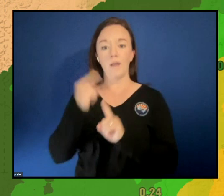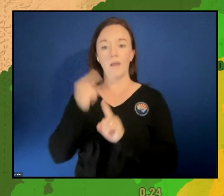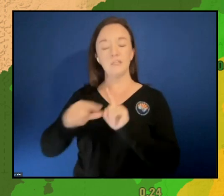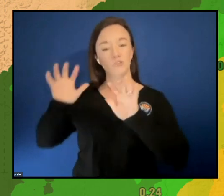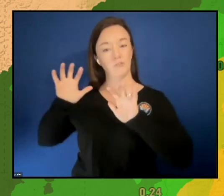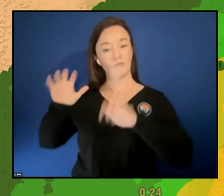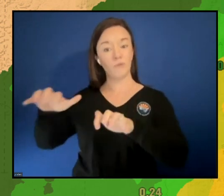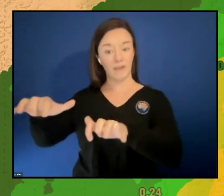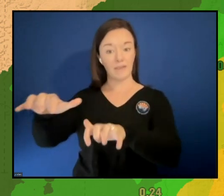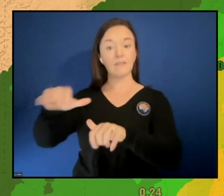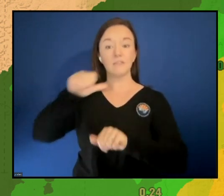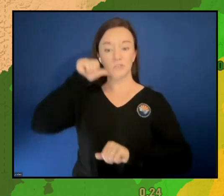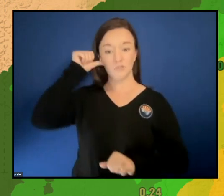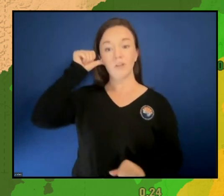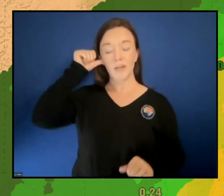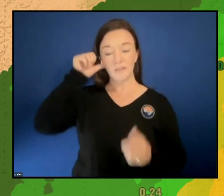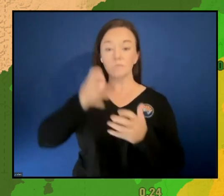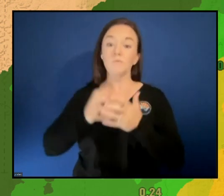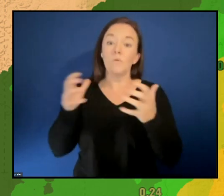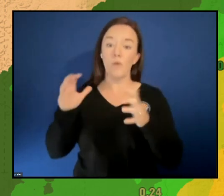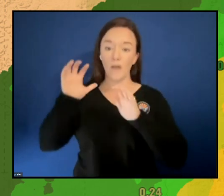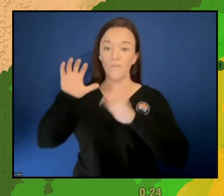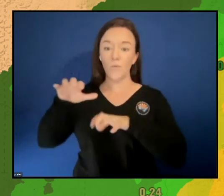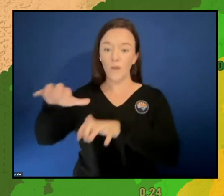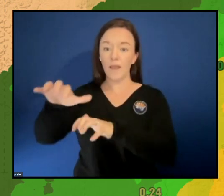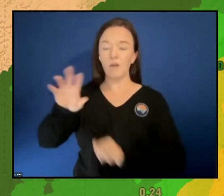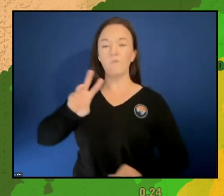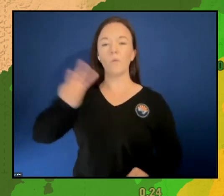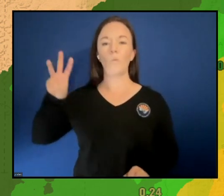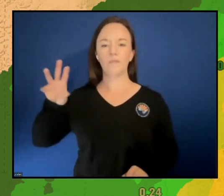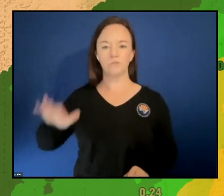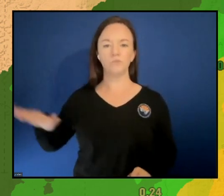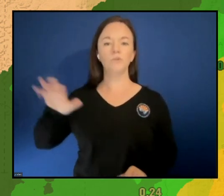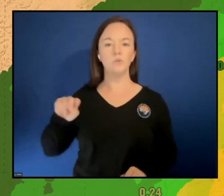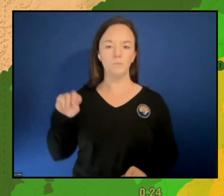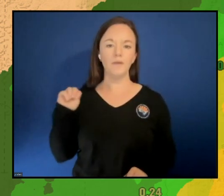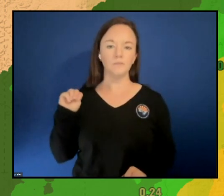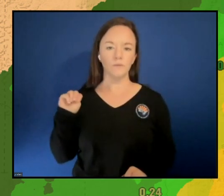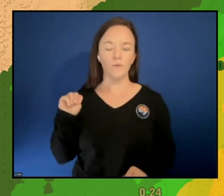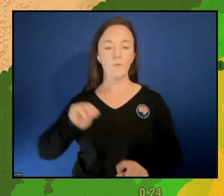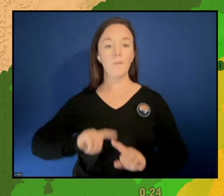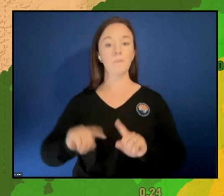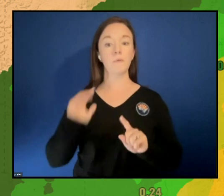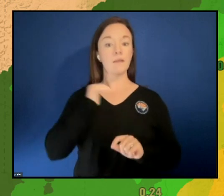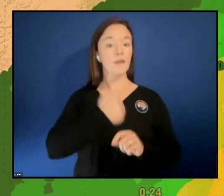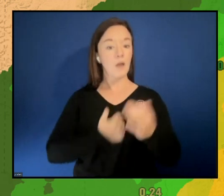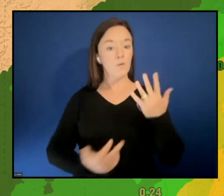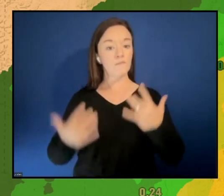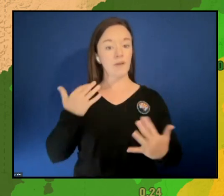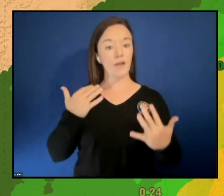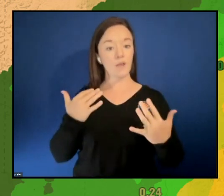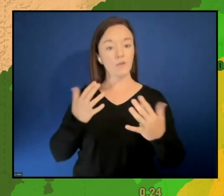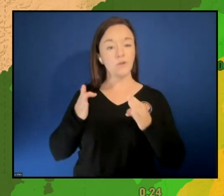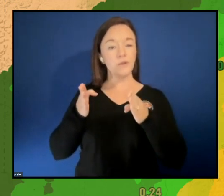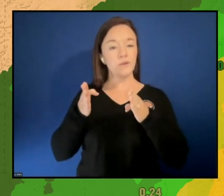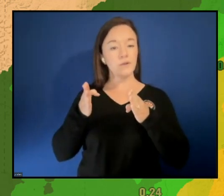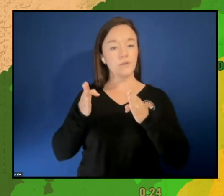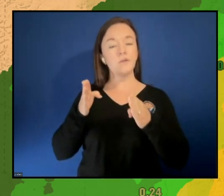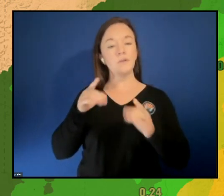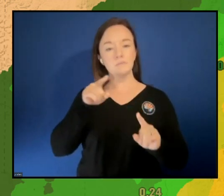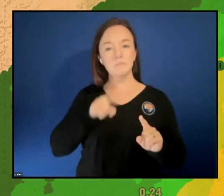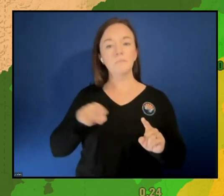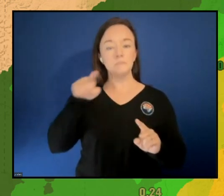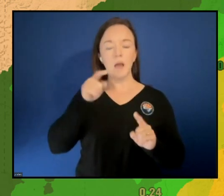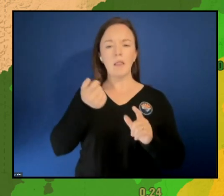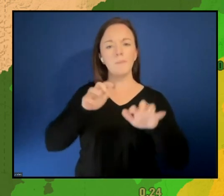through. So quite a bit of rain over across western New Mexico. But over our fire here, we had a little bit of rain last night, a